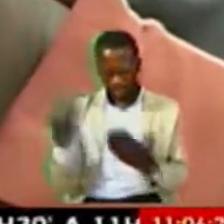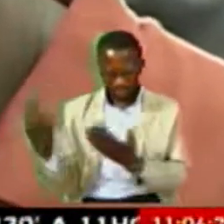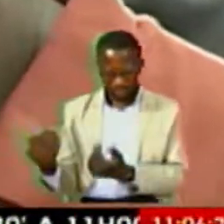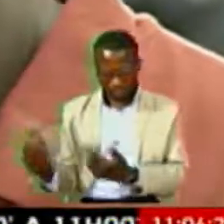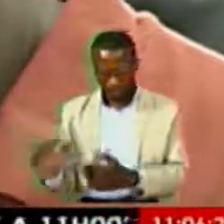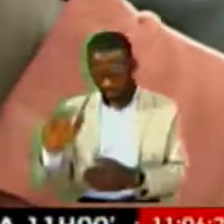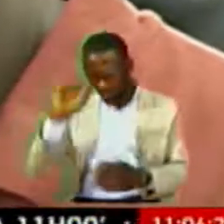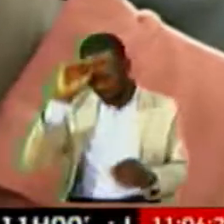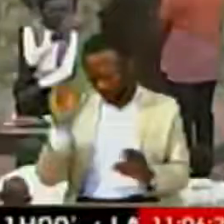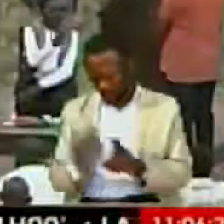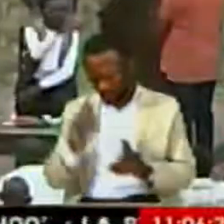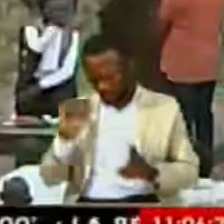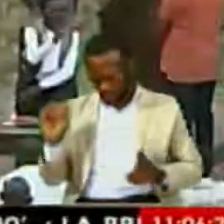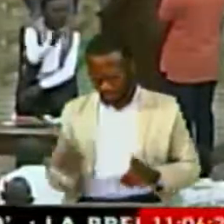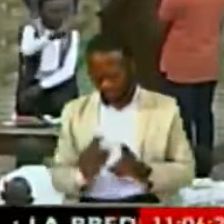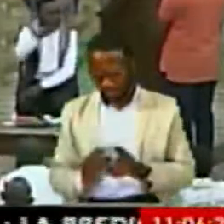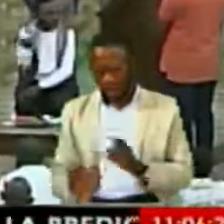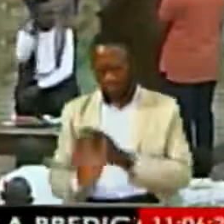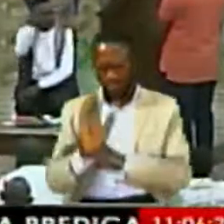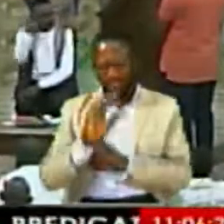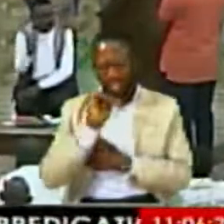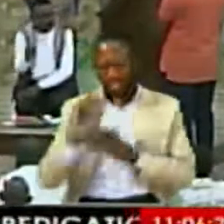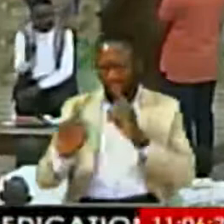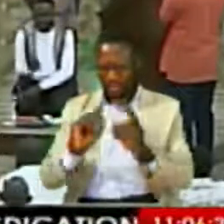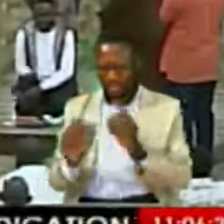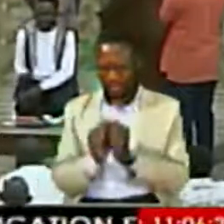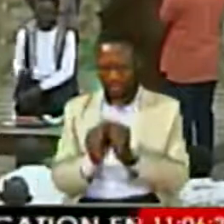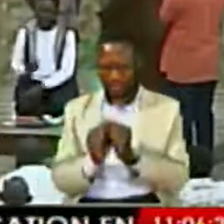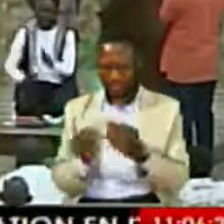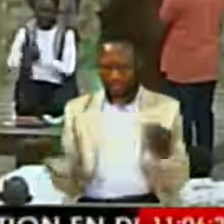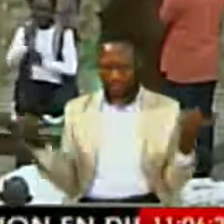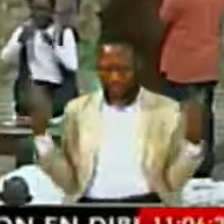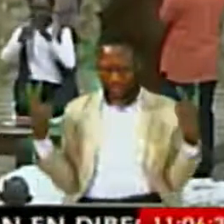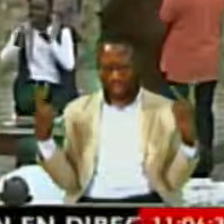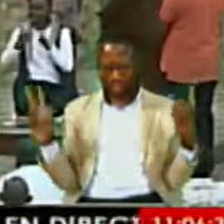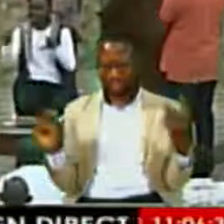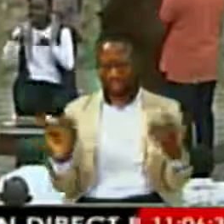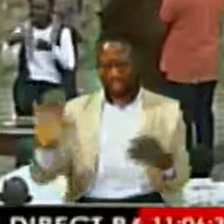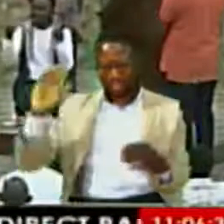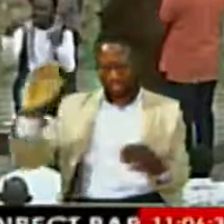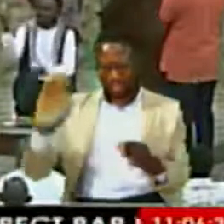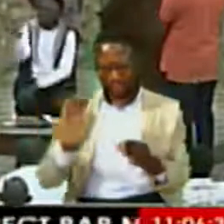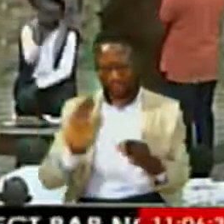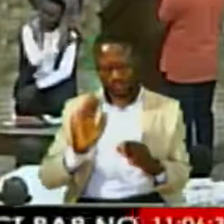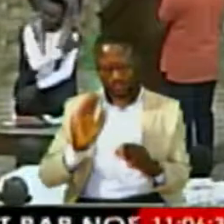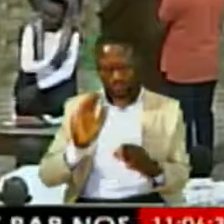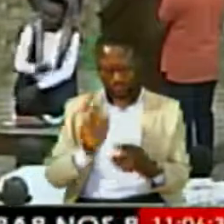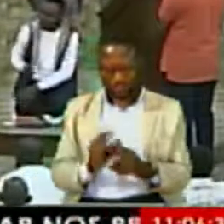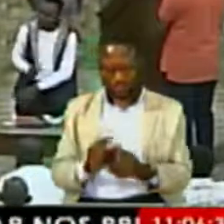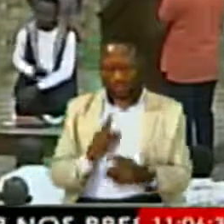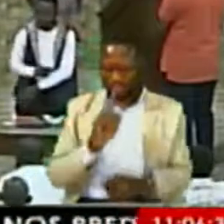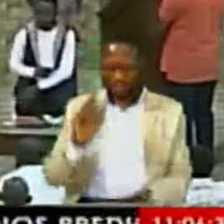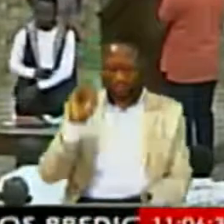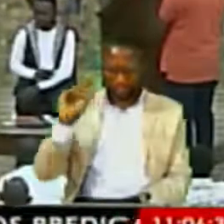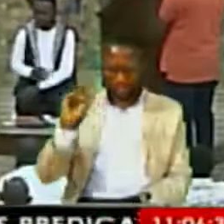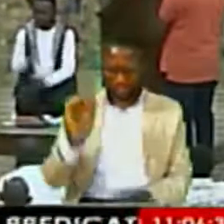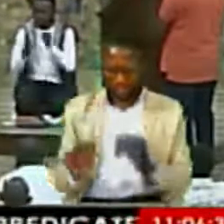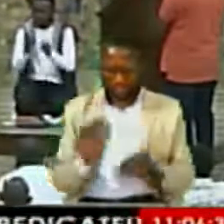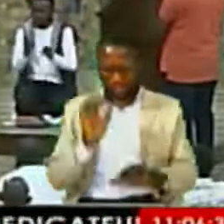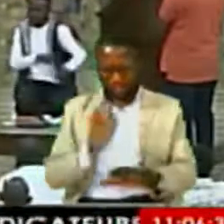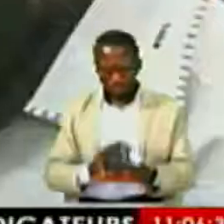you. Lord can't talk in nothing. Don't be surprised. If God is touching your